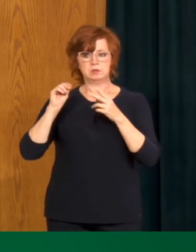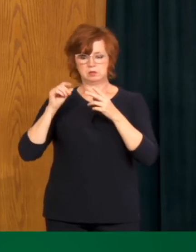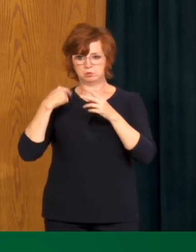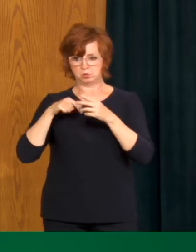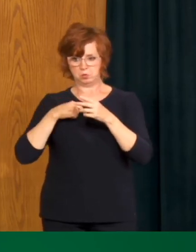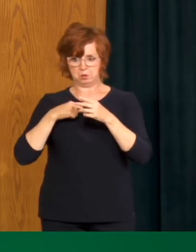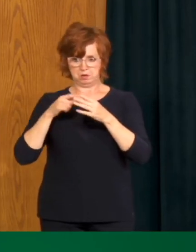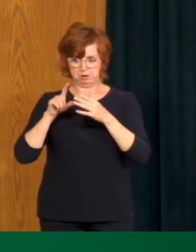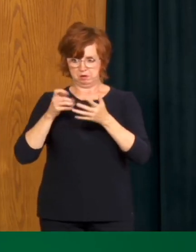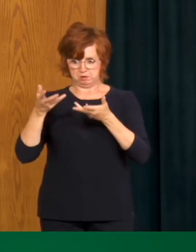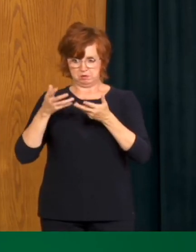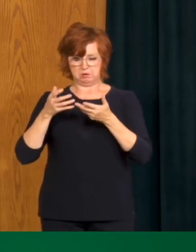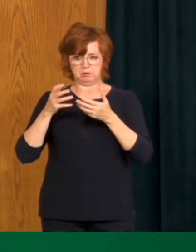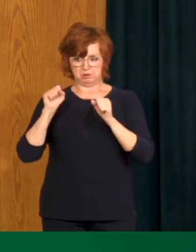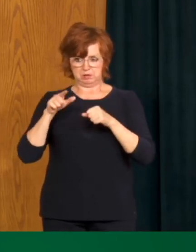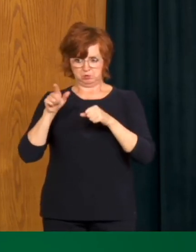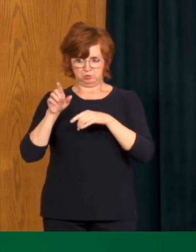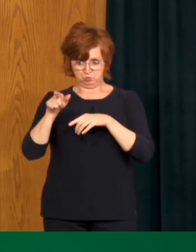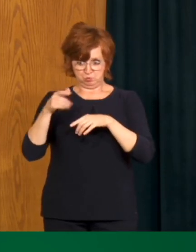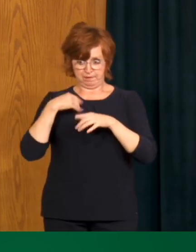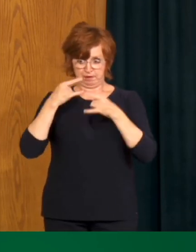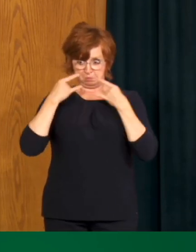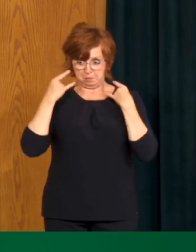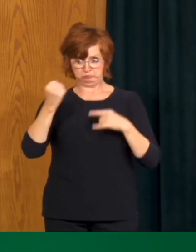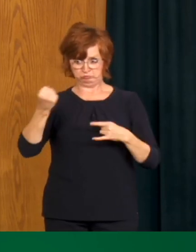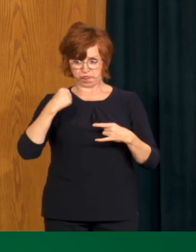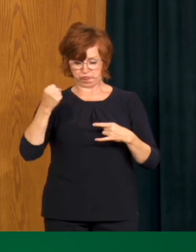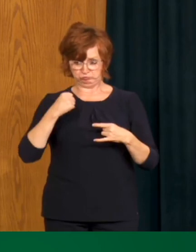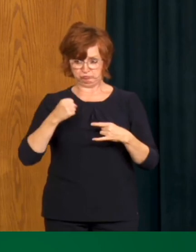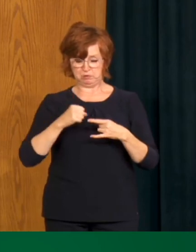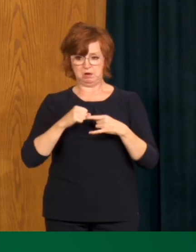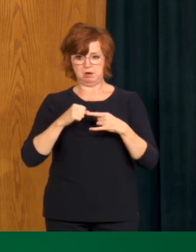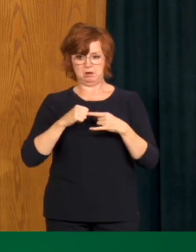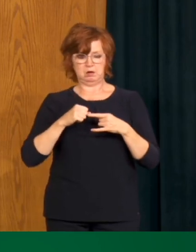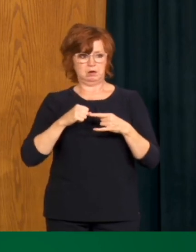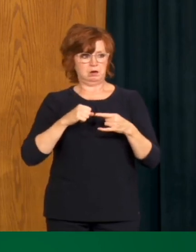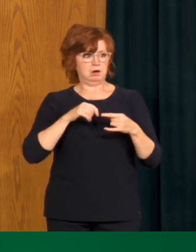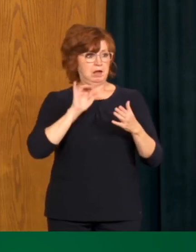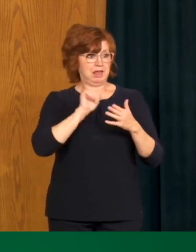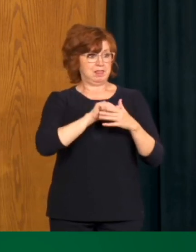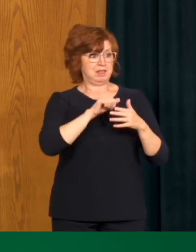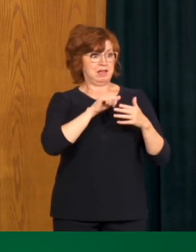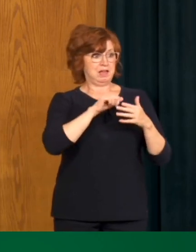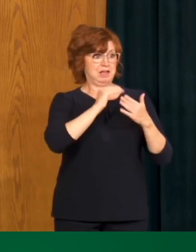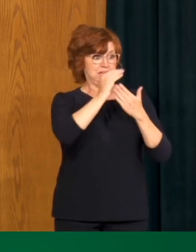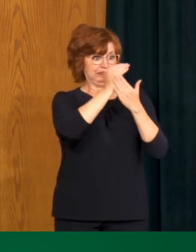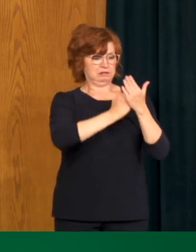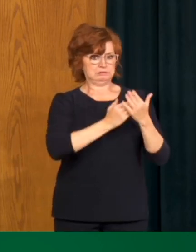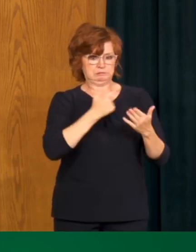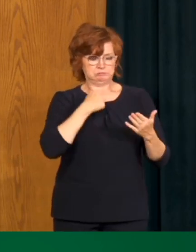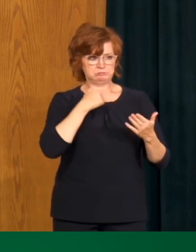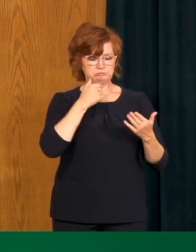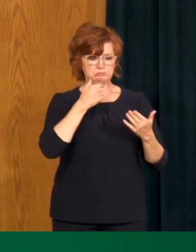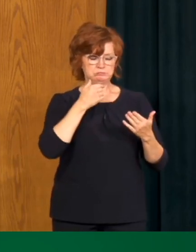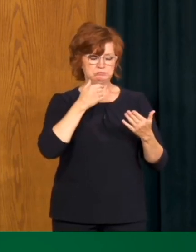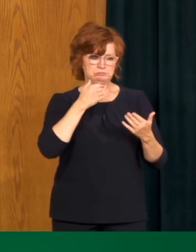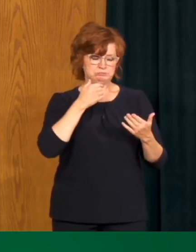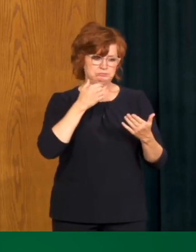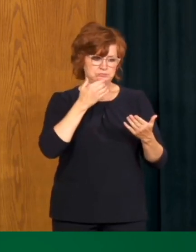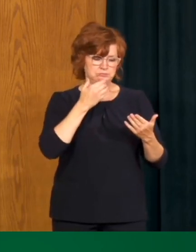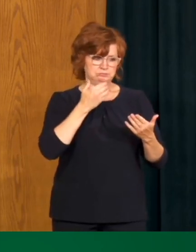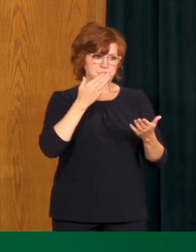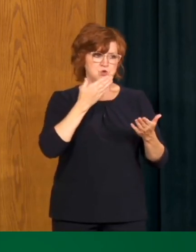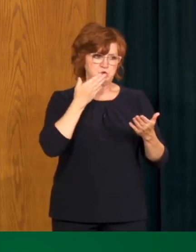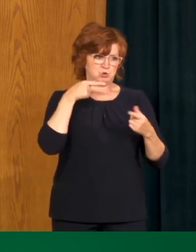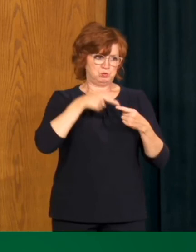haven't been able to maintain that social distancing. And I won't say it's an oversight because it's probably not something we've typically included in there, but I think it's a great